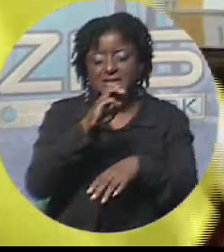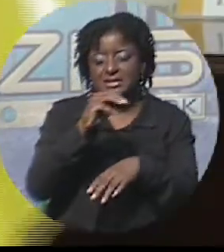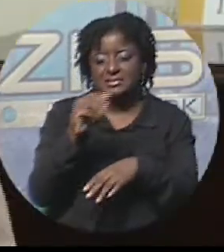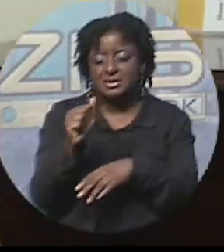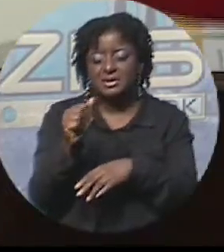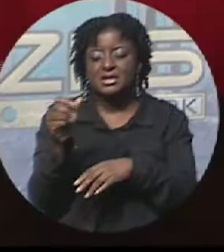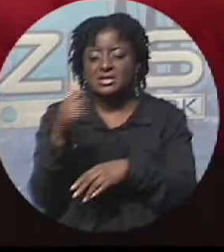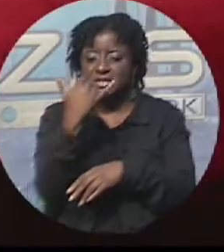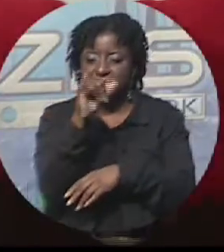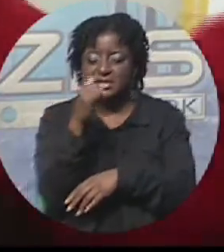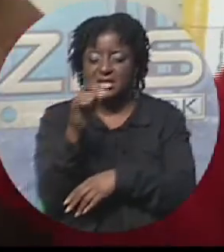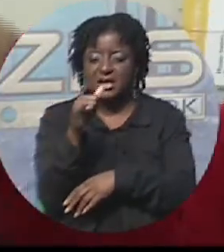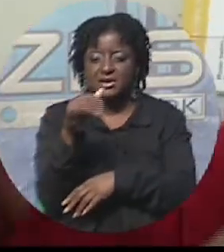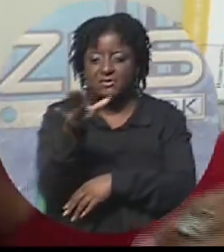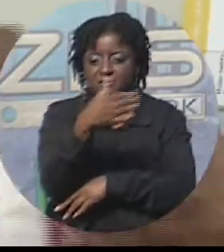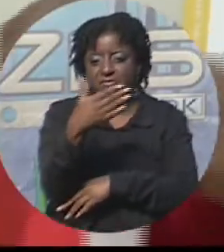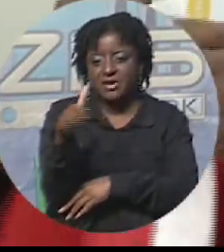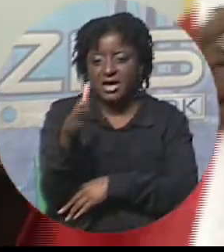call this a level 2.